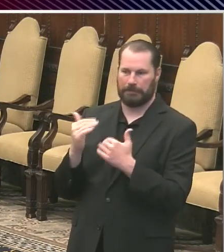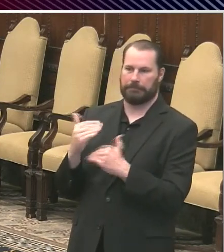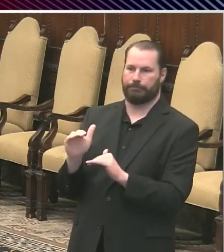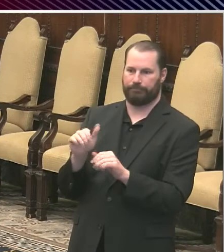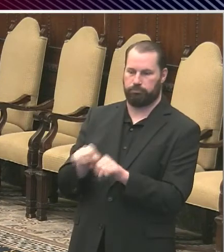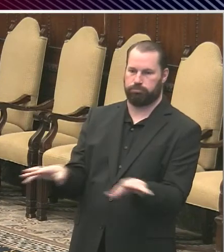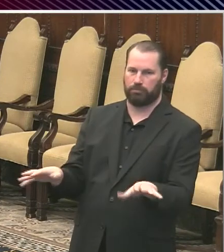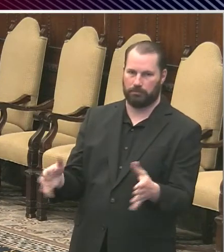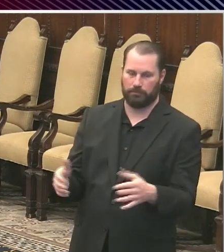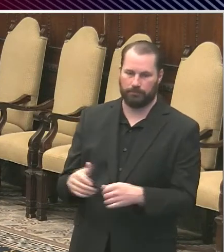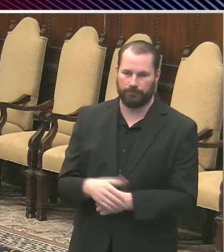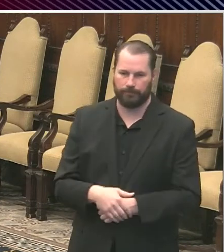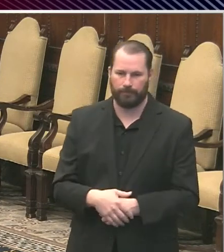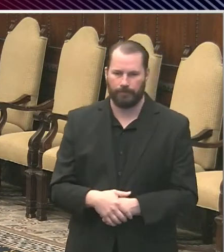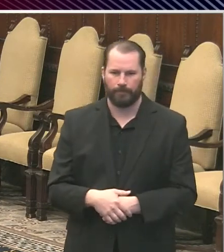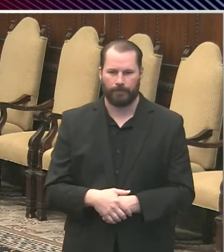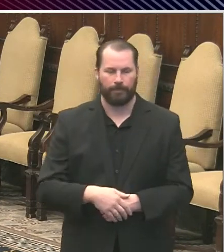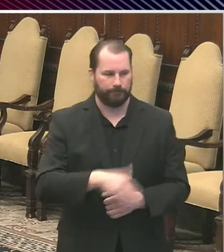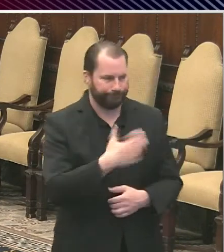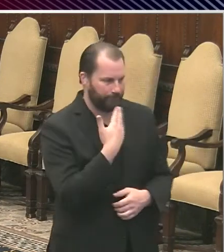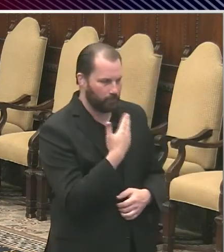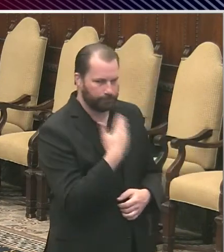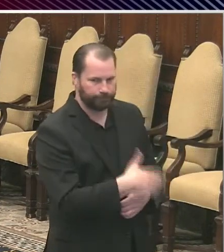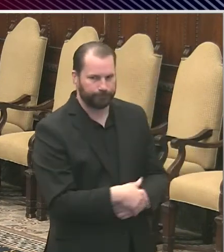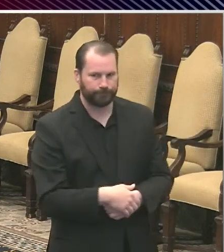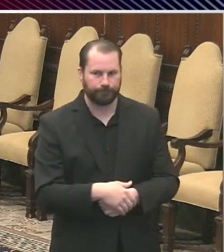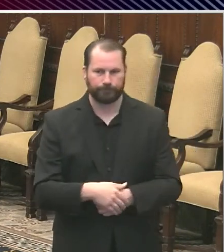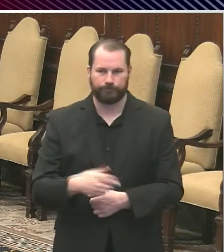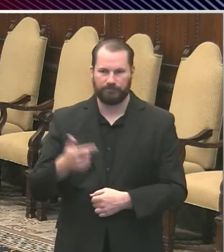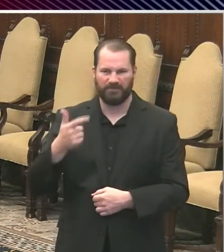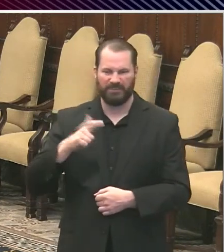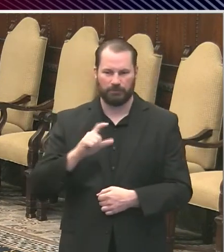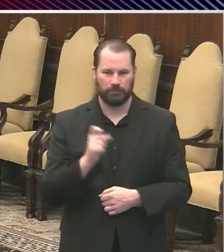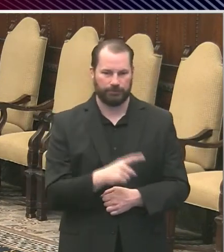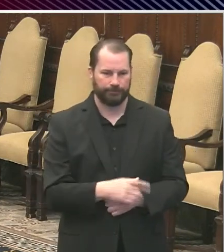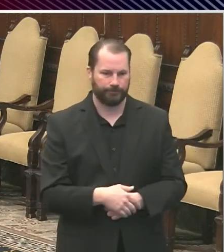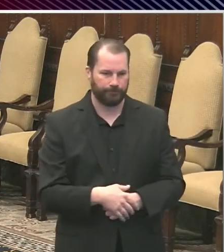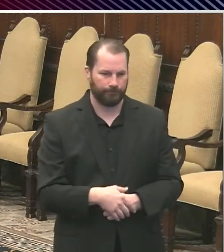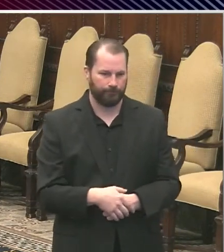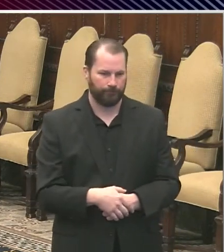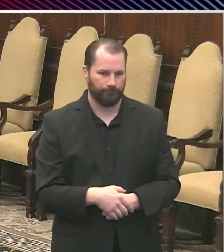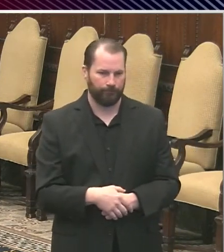Thank you, Jason. We're going to go to Perla Lara with Impacto. Perla?